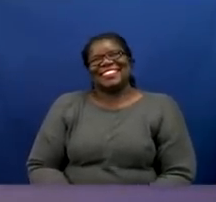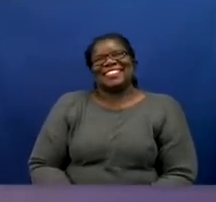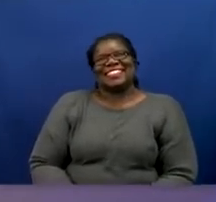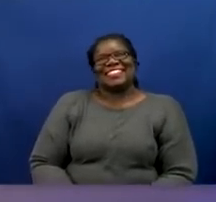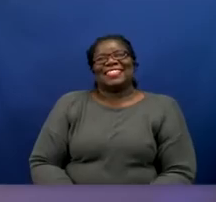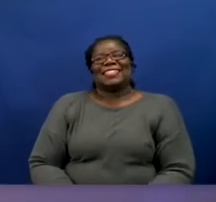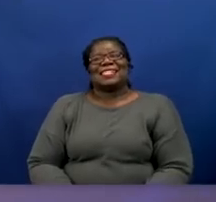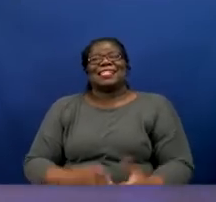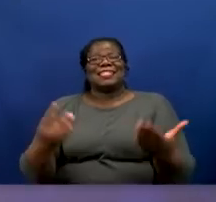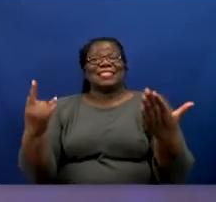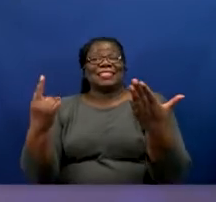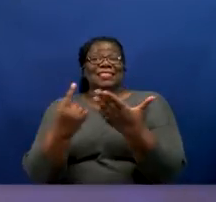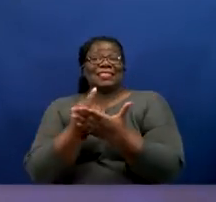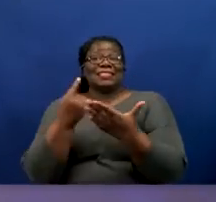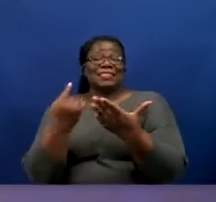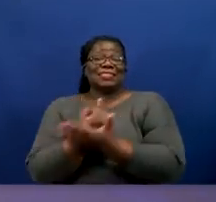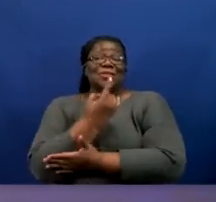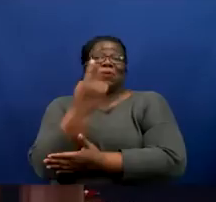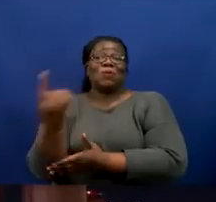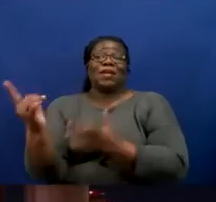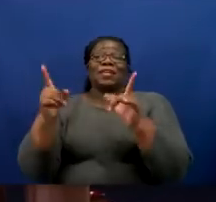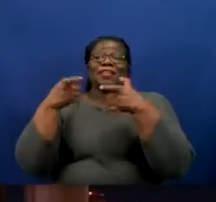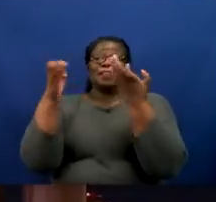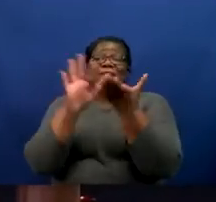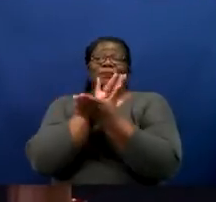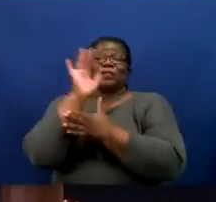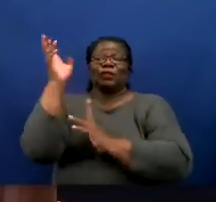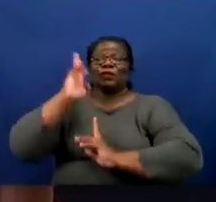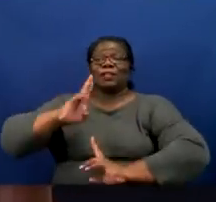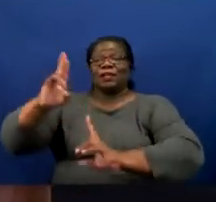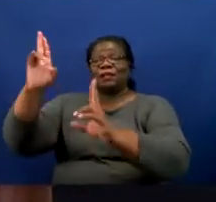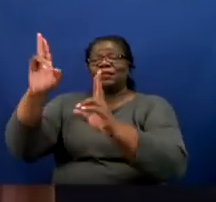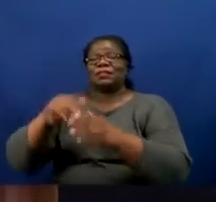Somebody give him glory. Somebody give him honor.